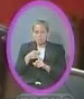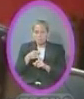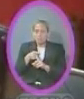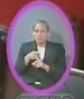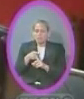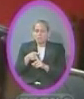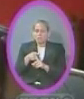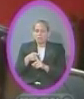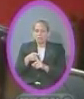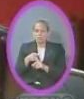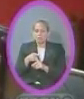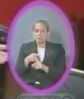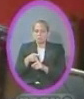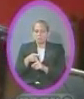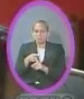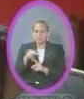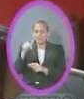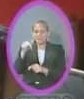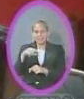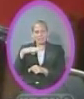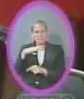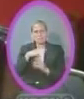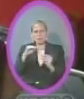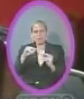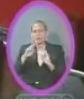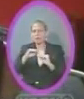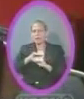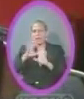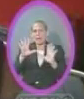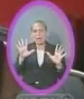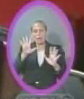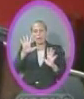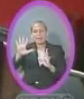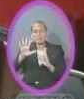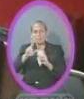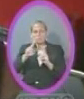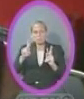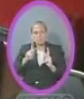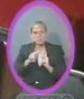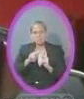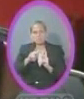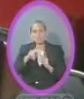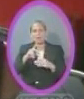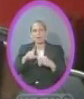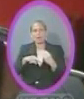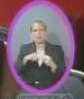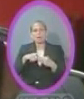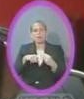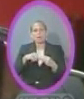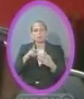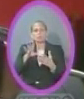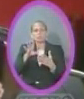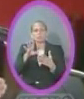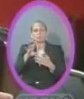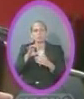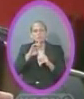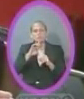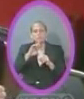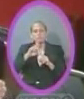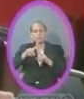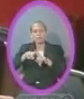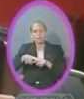is, and again, I think this board's been very clear in its position regarding accountability run amok